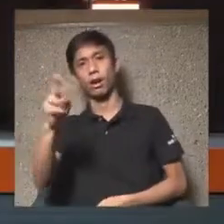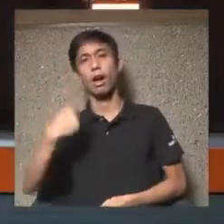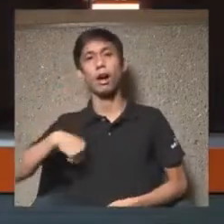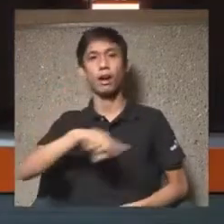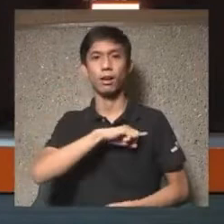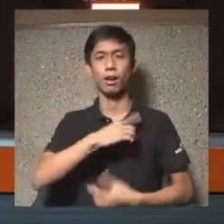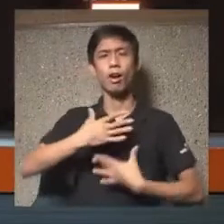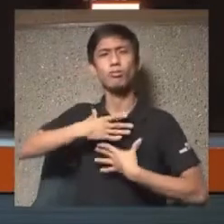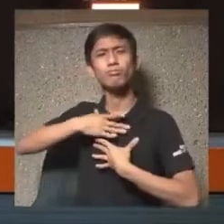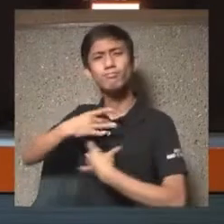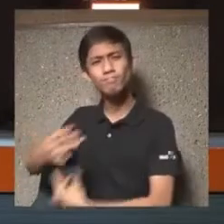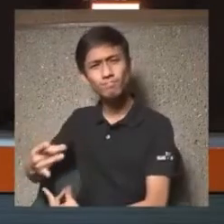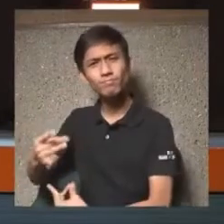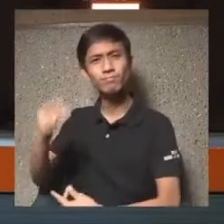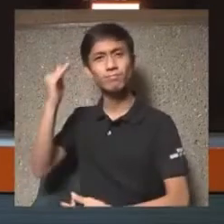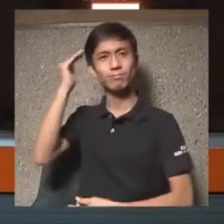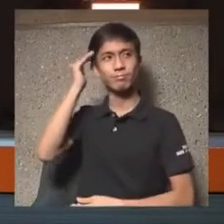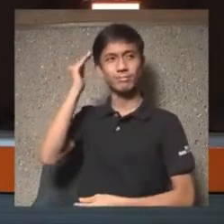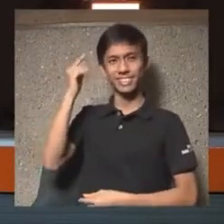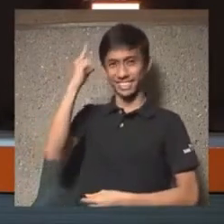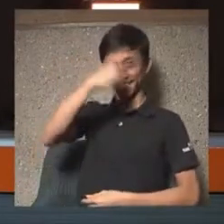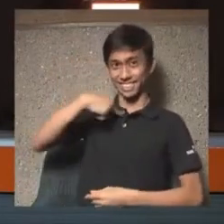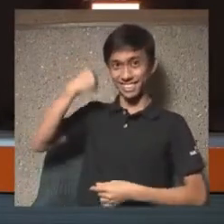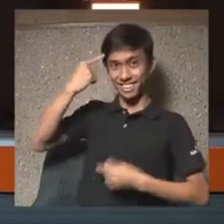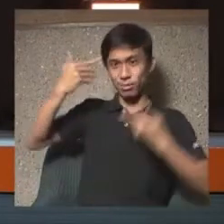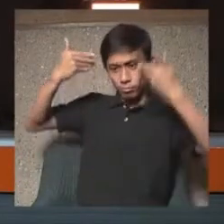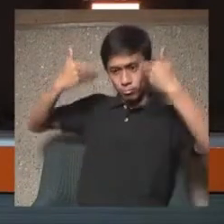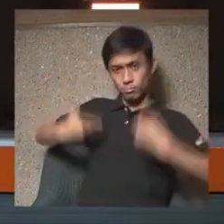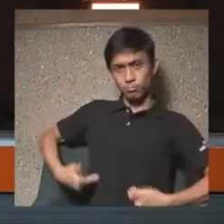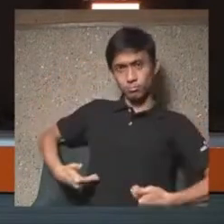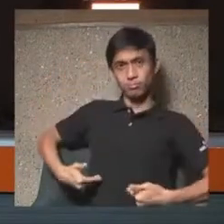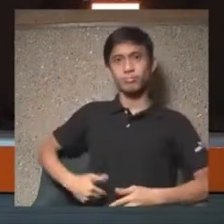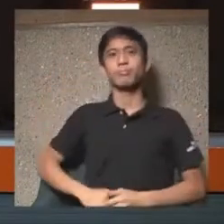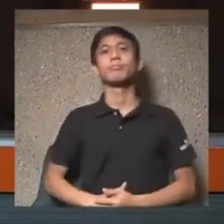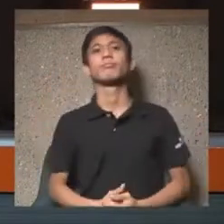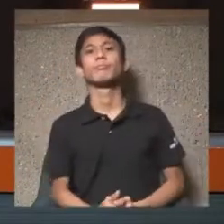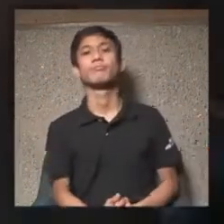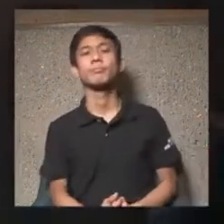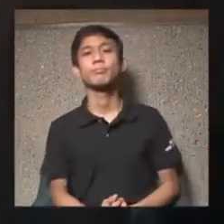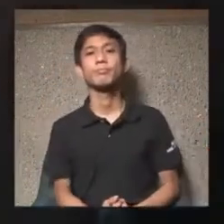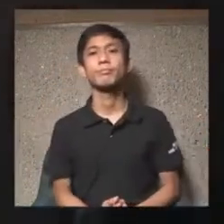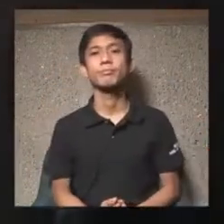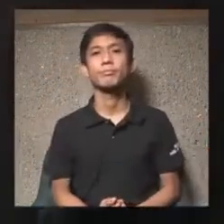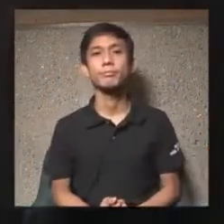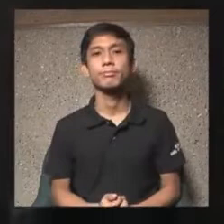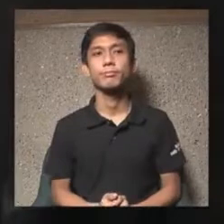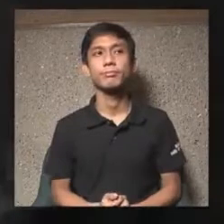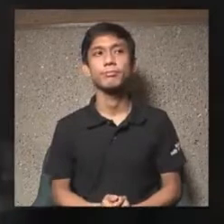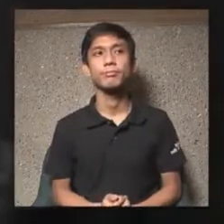Yeah. I need to thank my wife. Well, so when I was 17 years old, I met